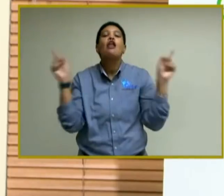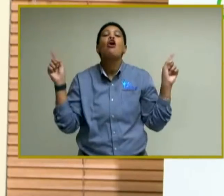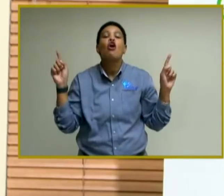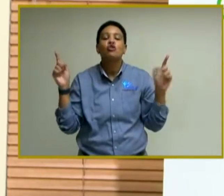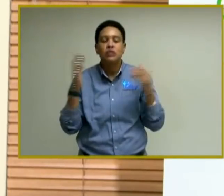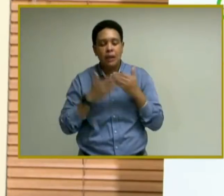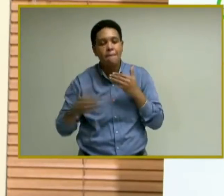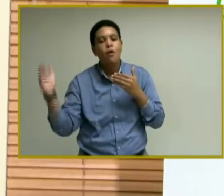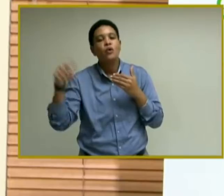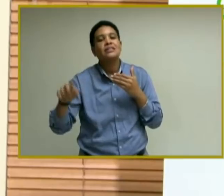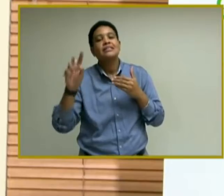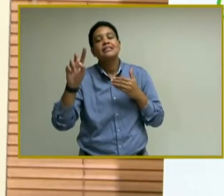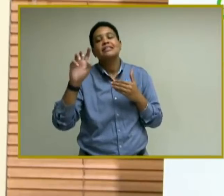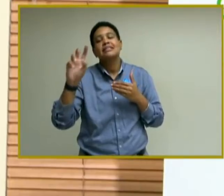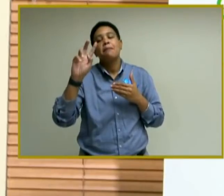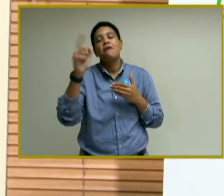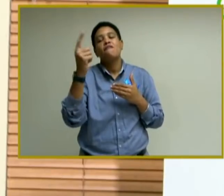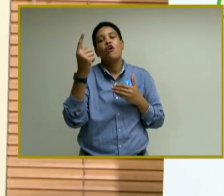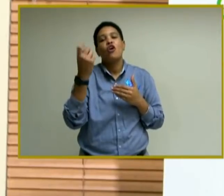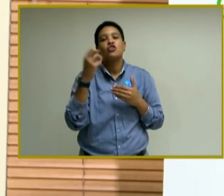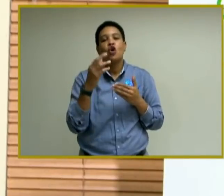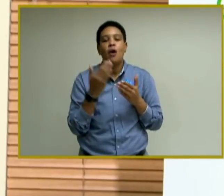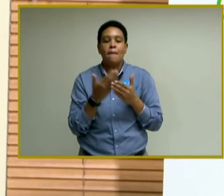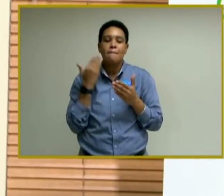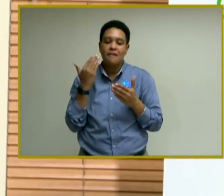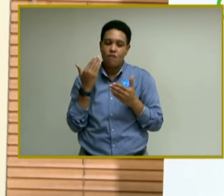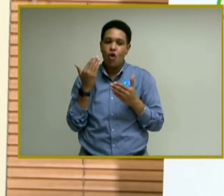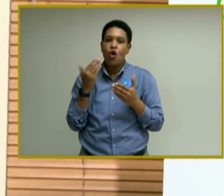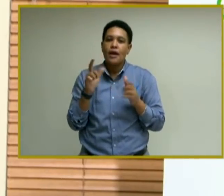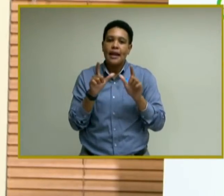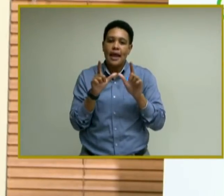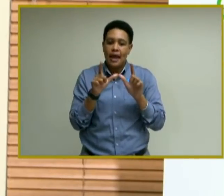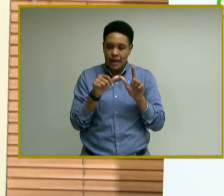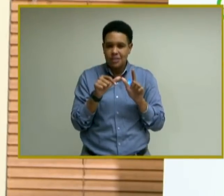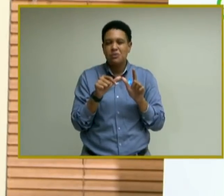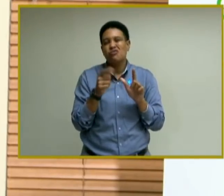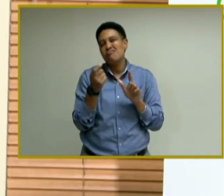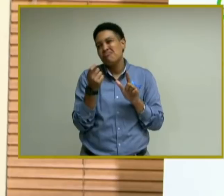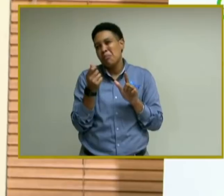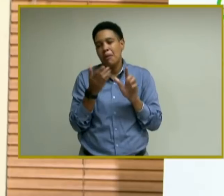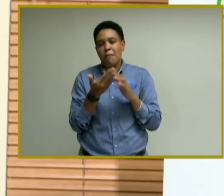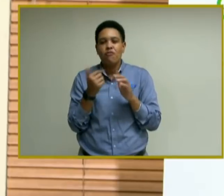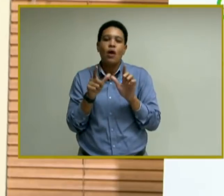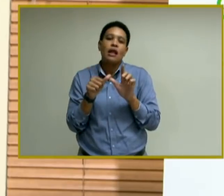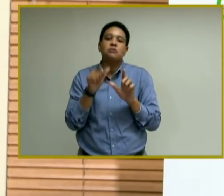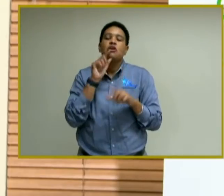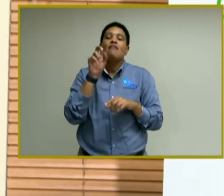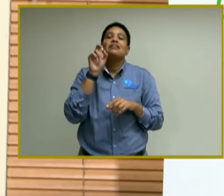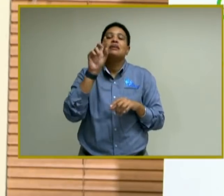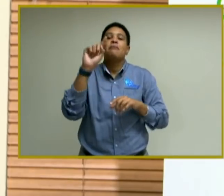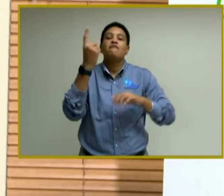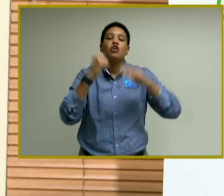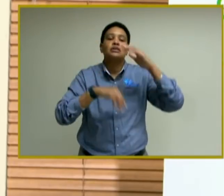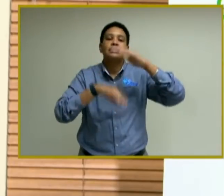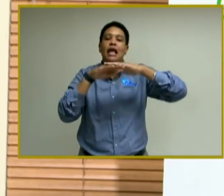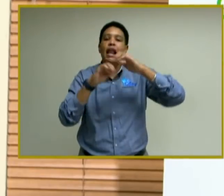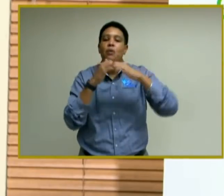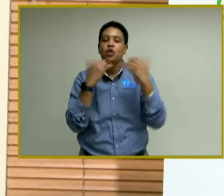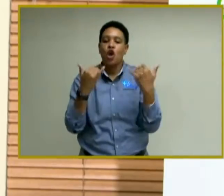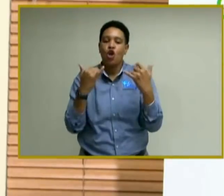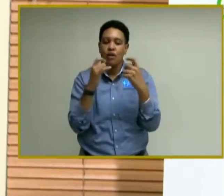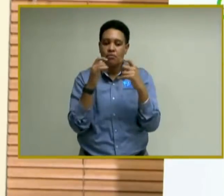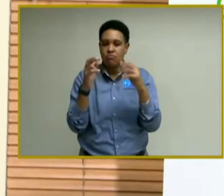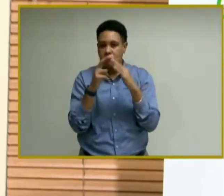post December 1st, or just prior to the expiration of the December 1st deadline with the current